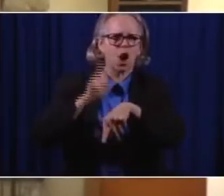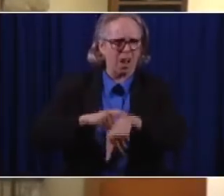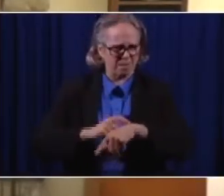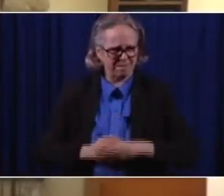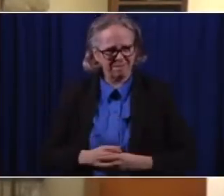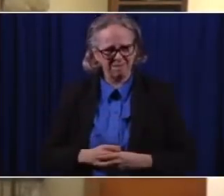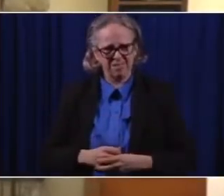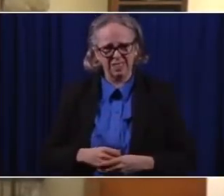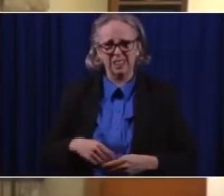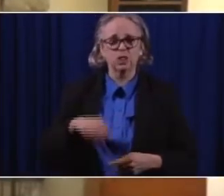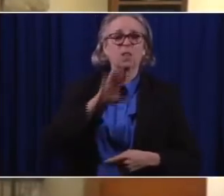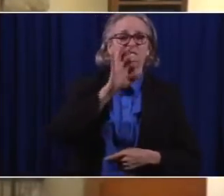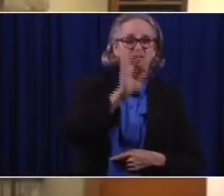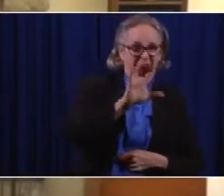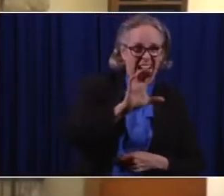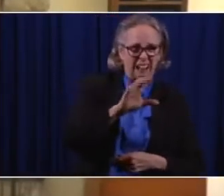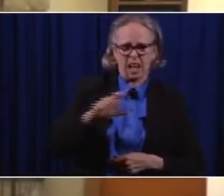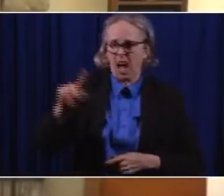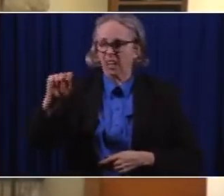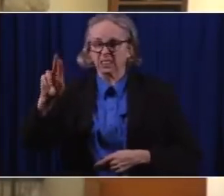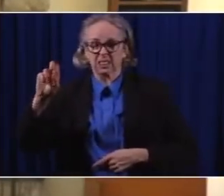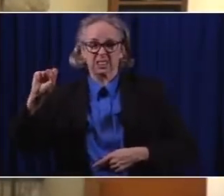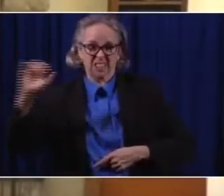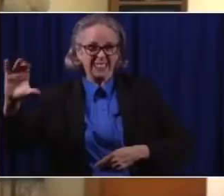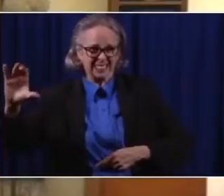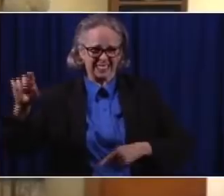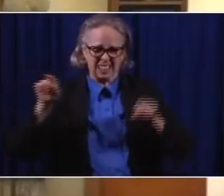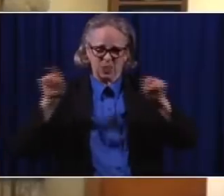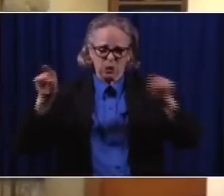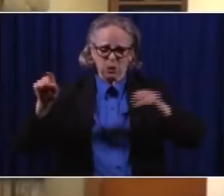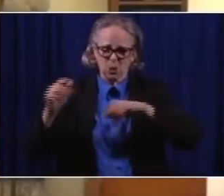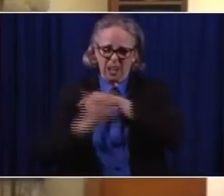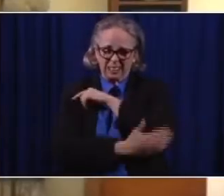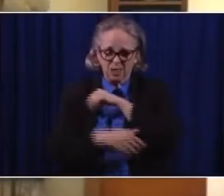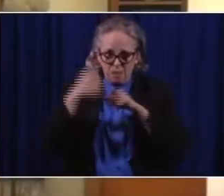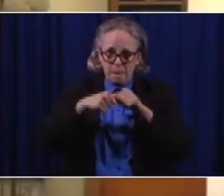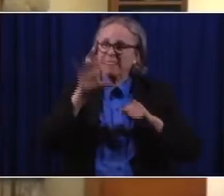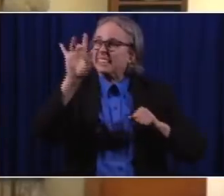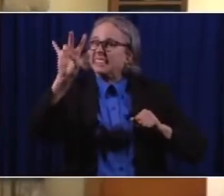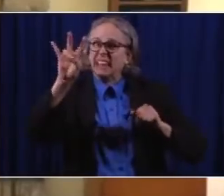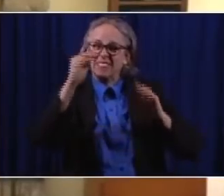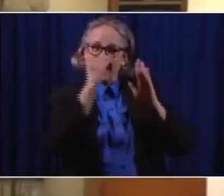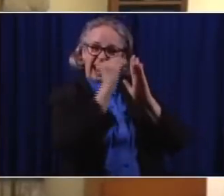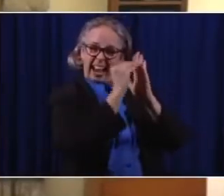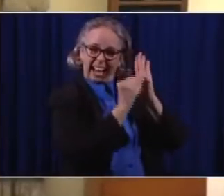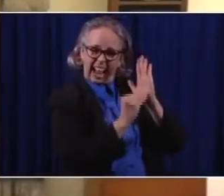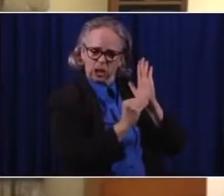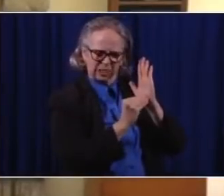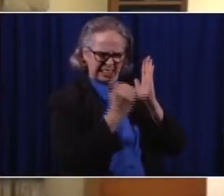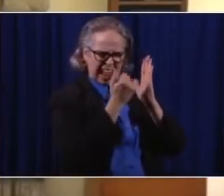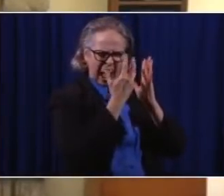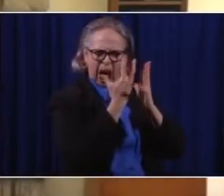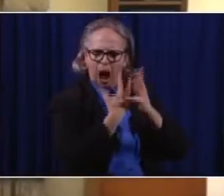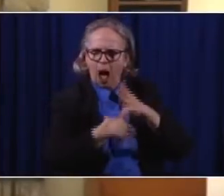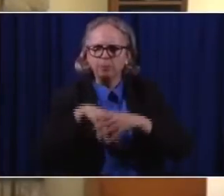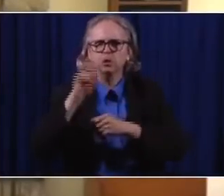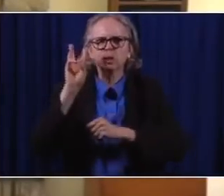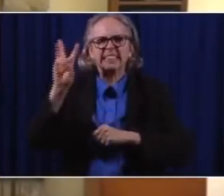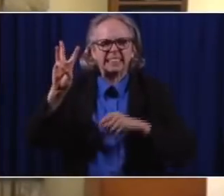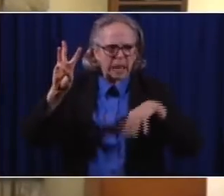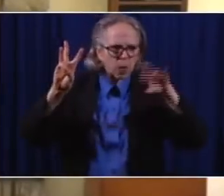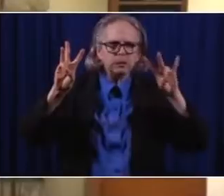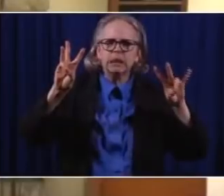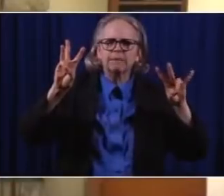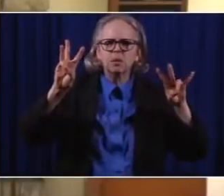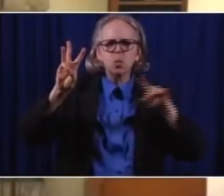alert system indicators were flagged this week. That means if that continues growth, that they would turn purple next week.